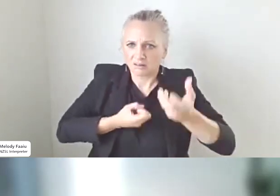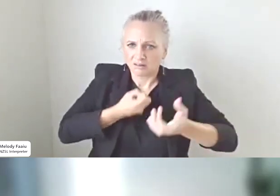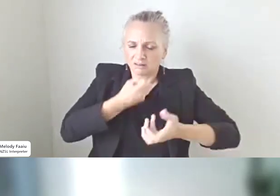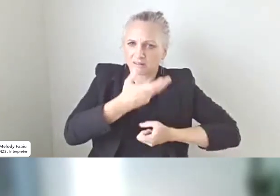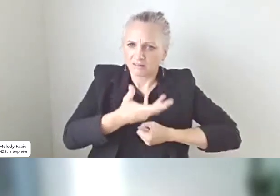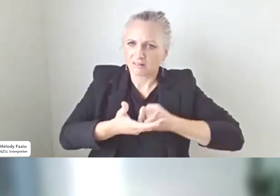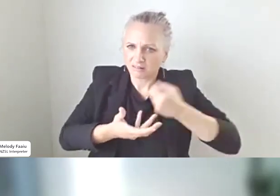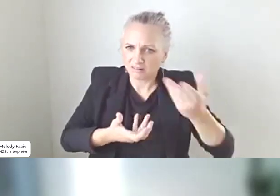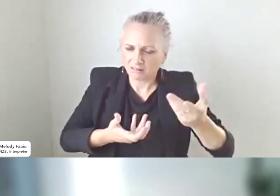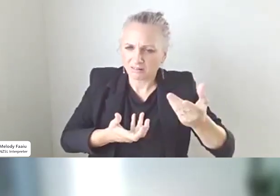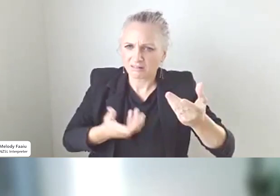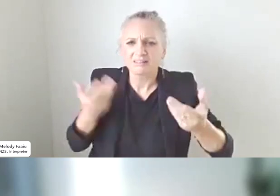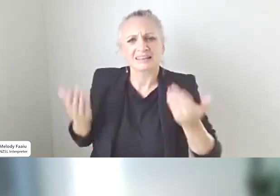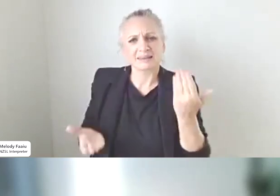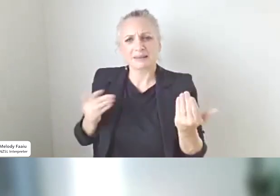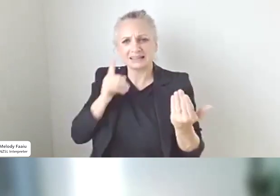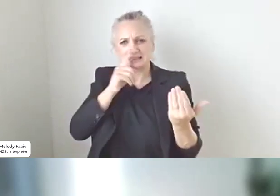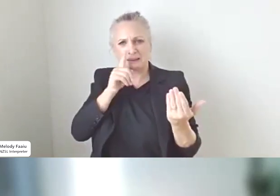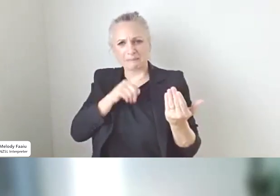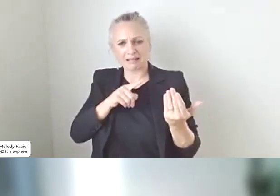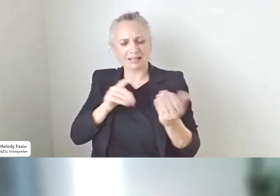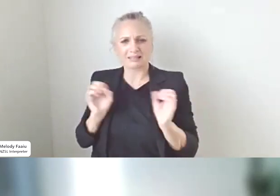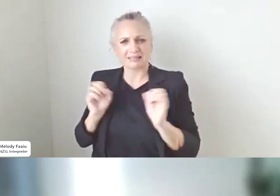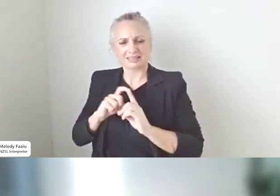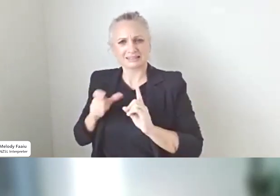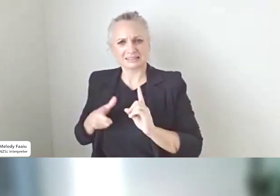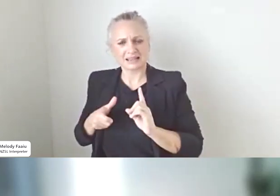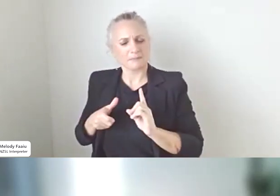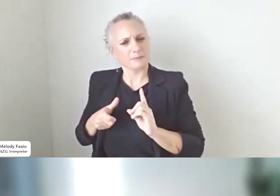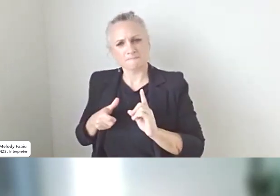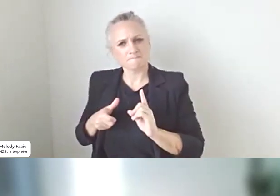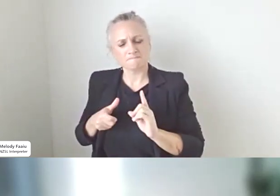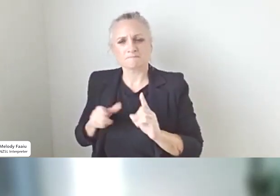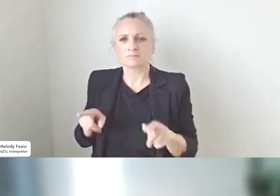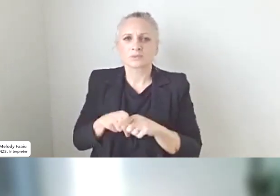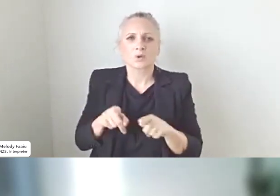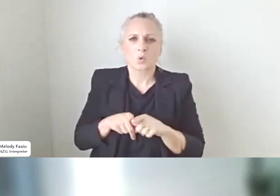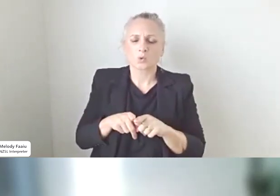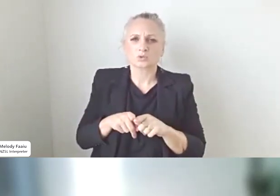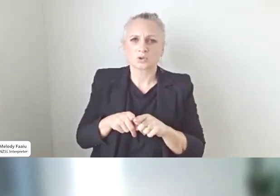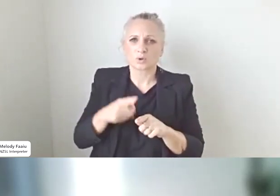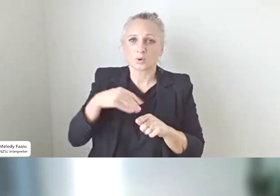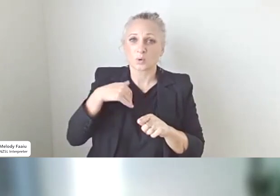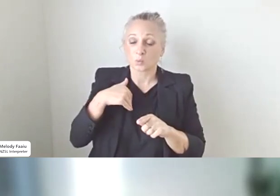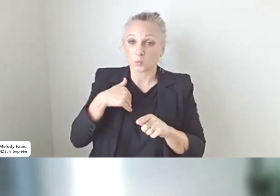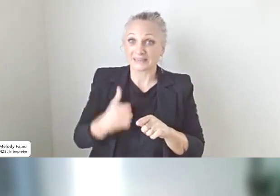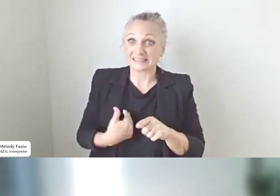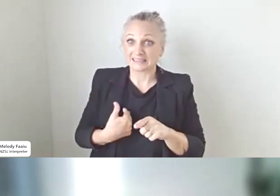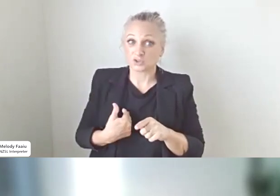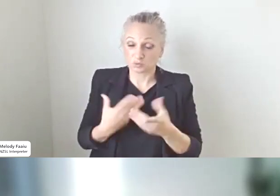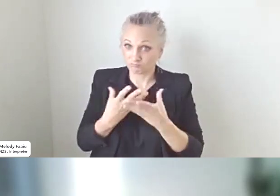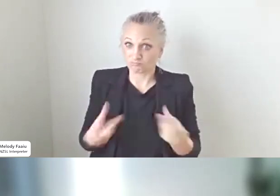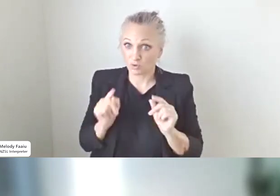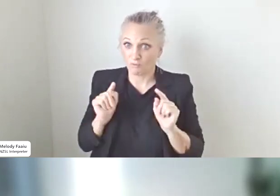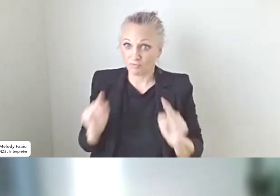than people who are abled, and we need to sort of deal with that inequity. Digital